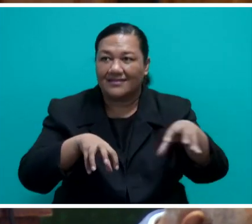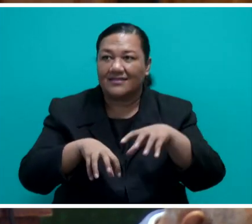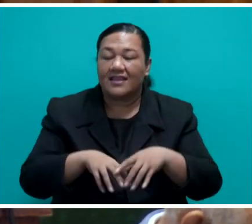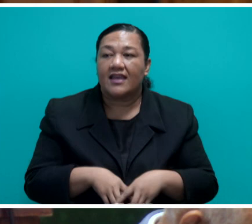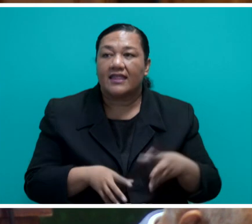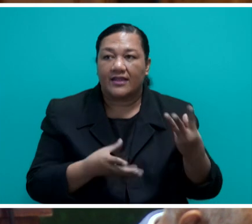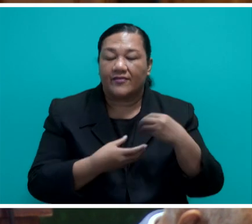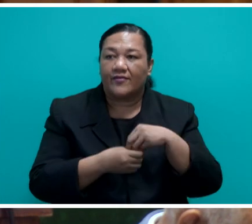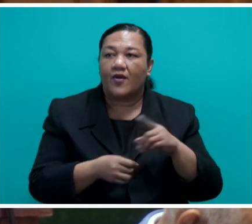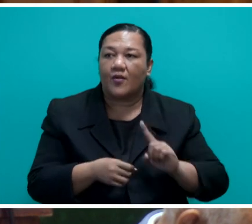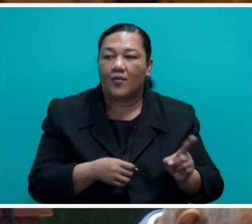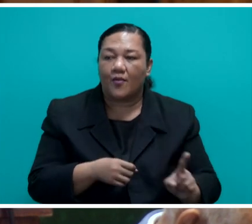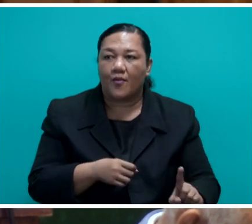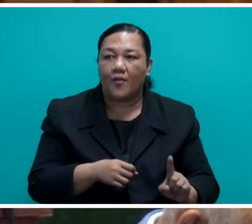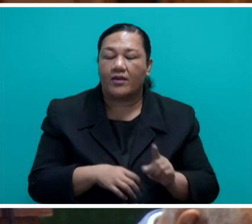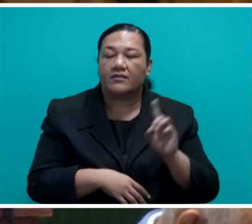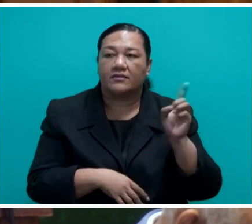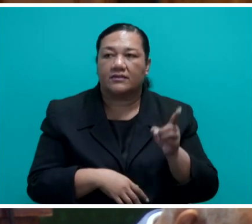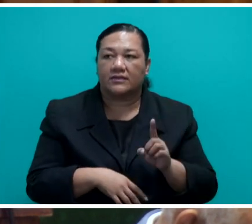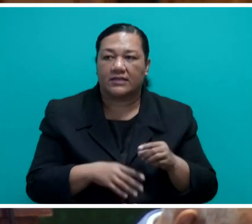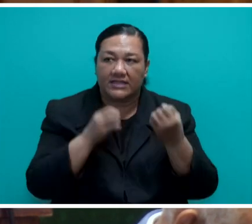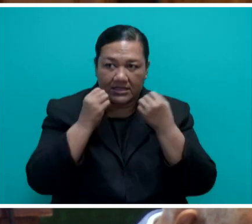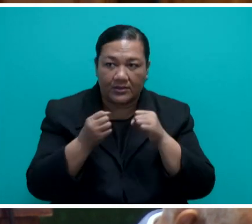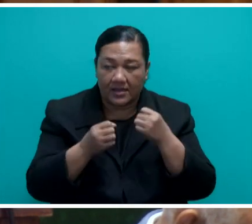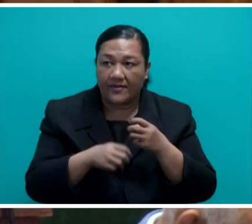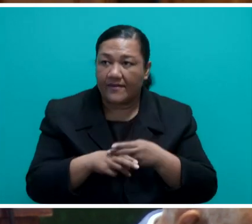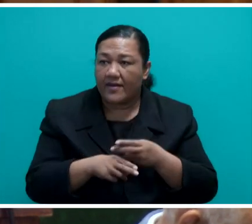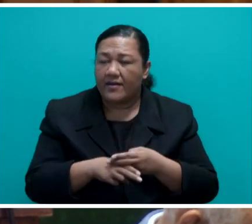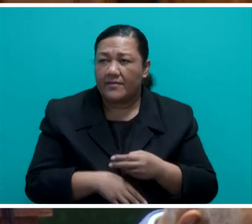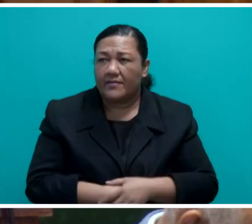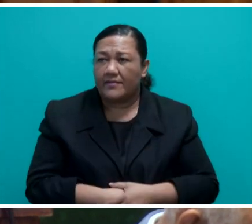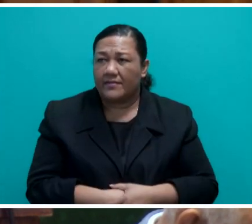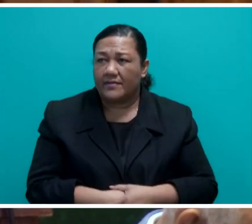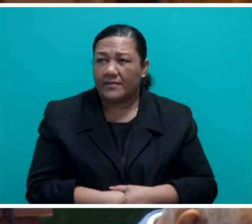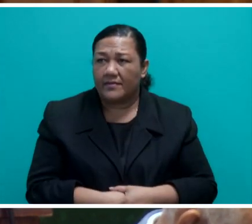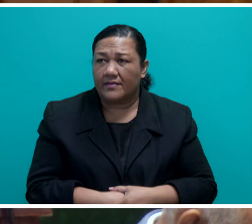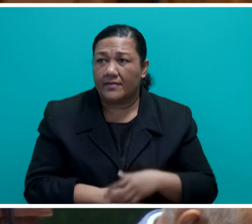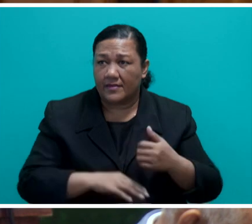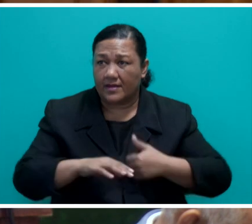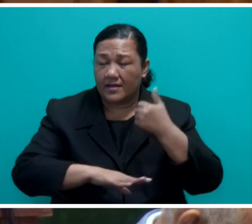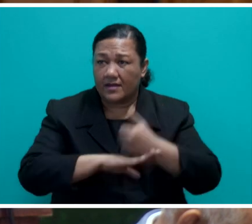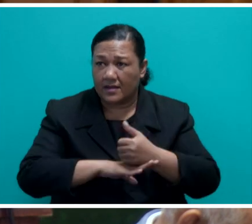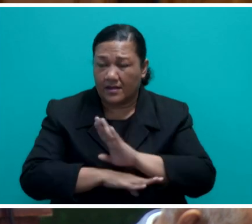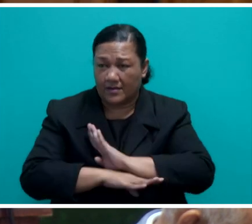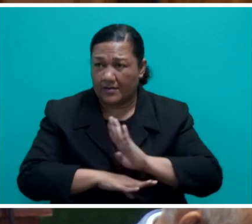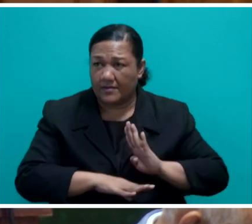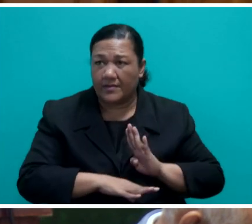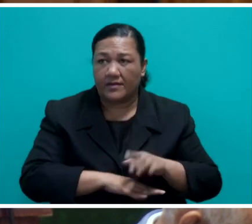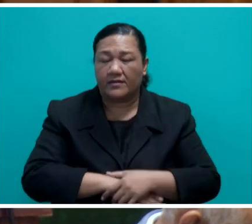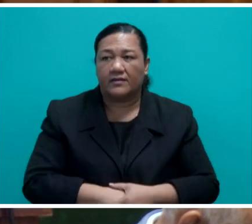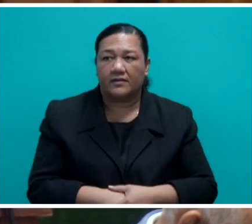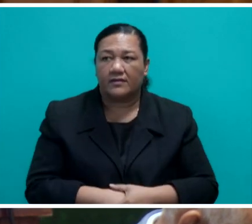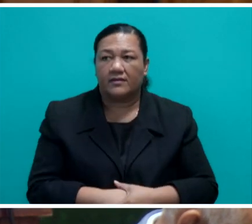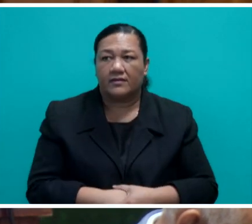non-sugarcane farmers in Fiji. As a result, the re-established Drainage Board is confronted